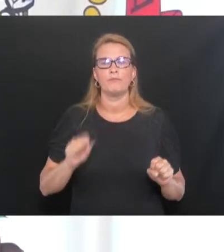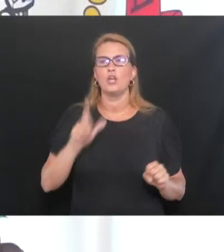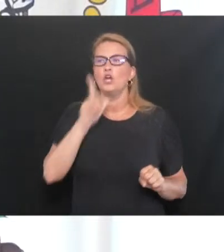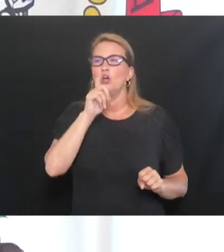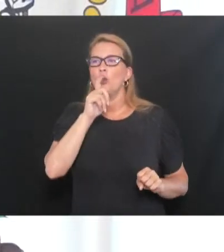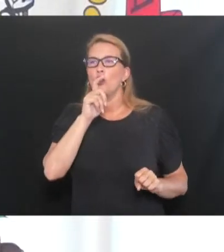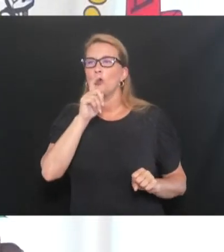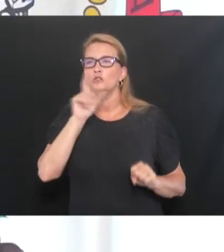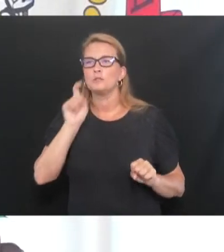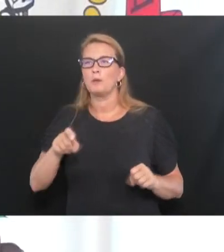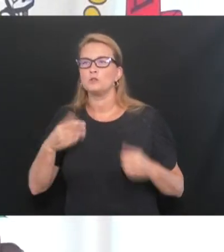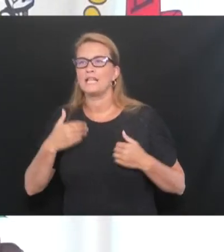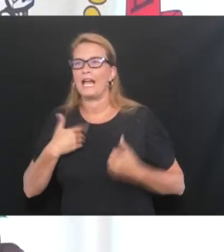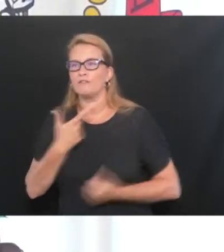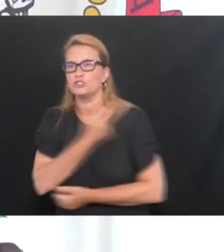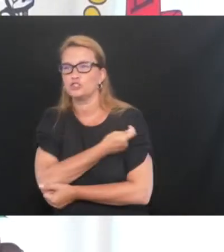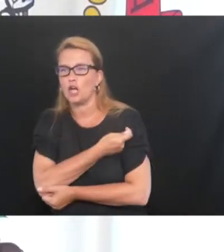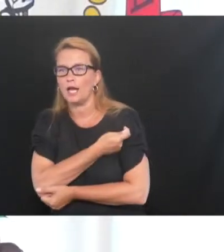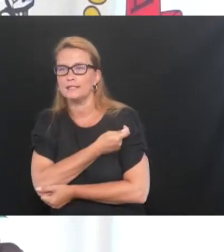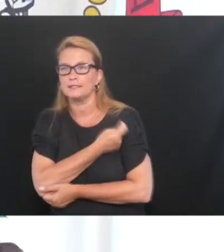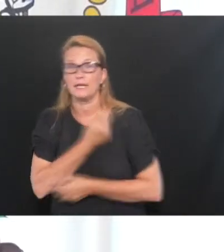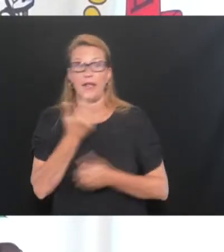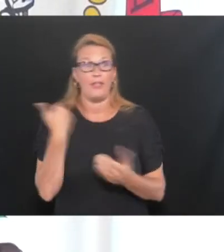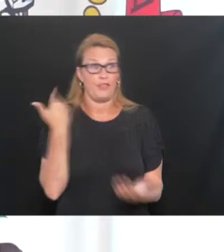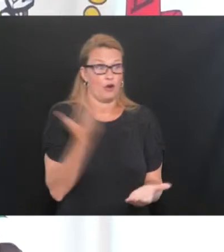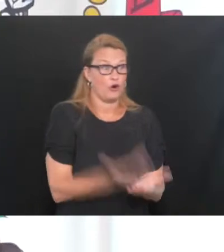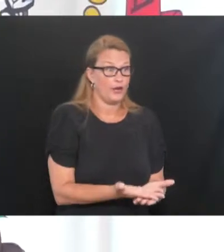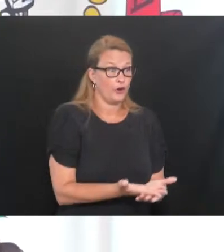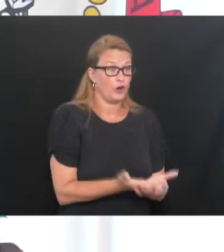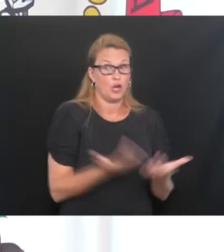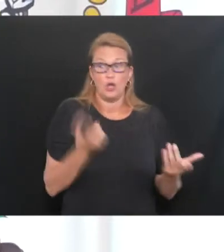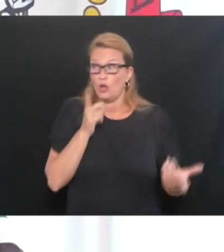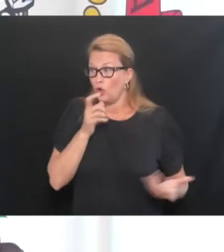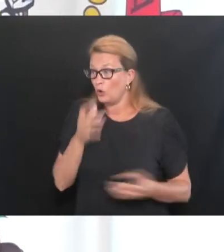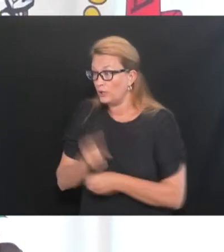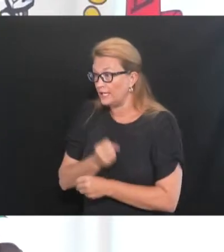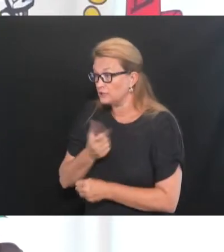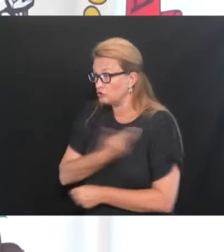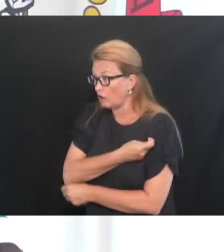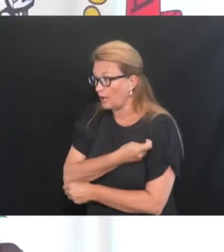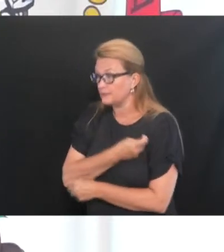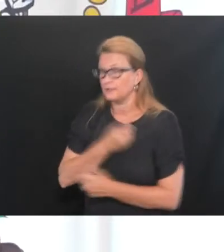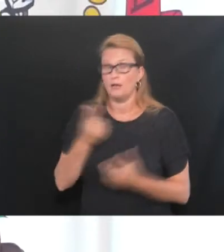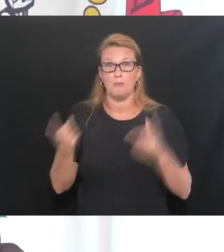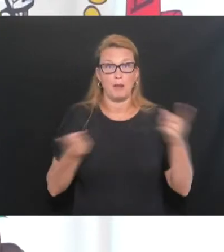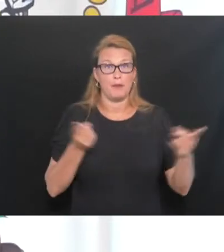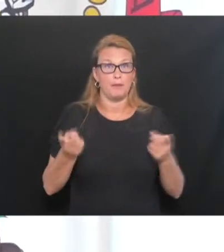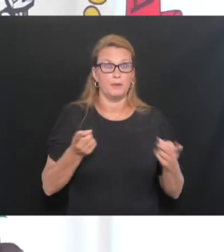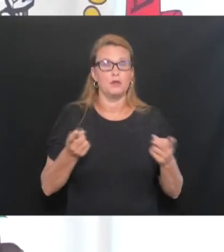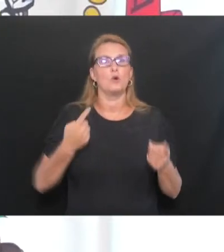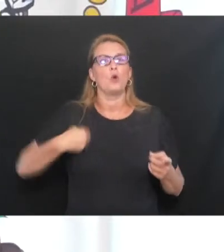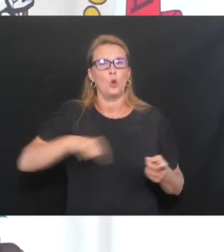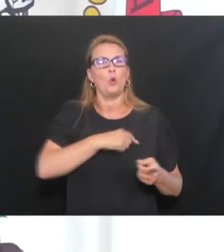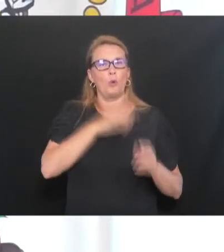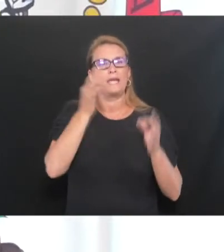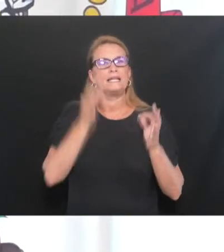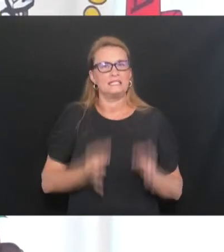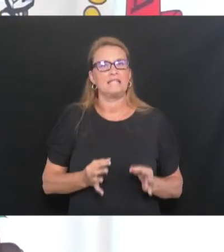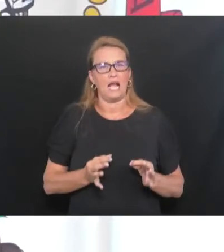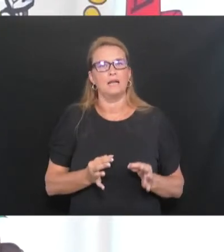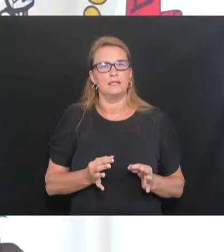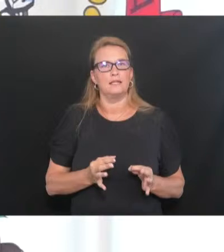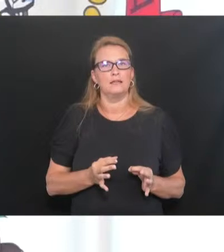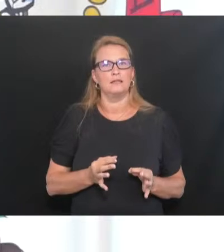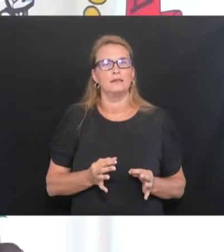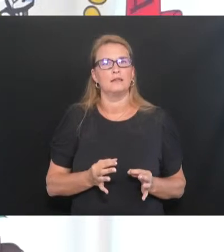supposed to get the shots. The shots are finally here. Who's supposed to really get the shots? In West Virginia, we decided, no. We know